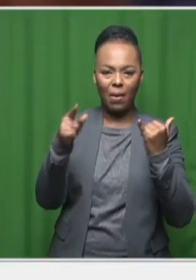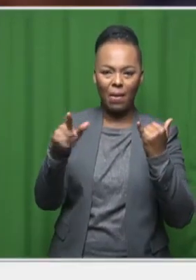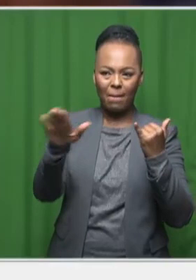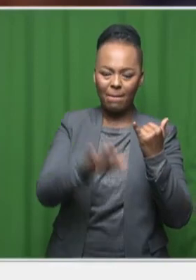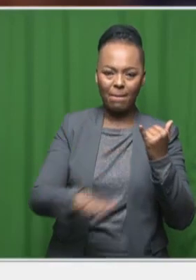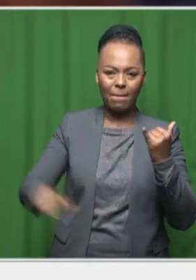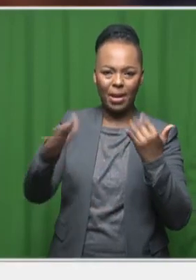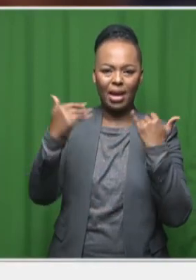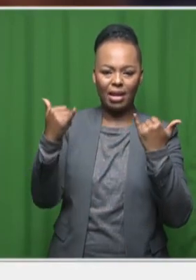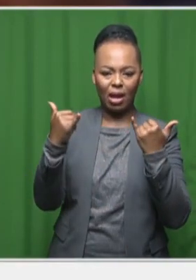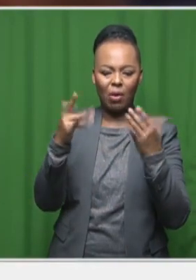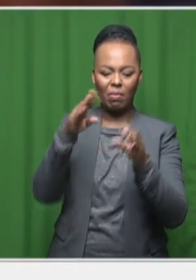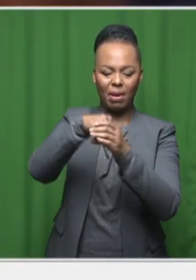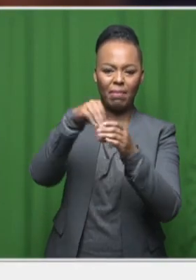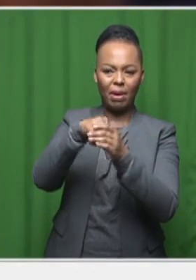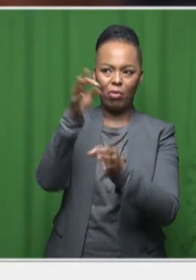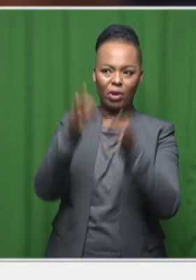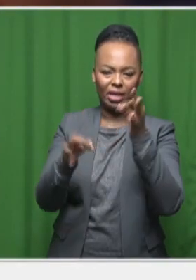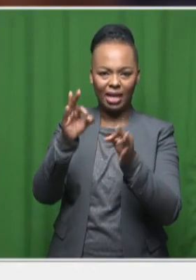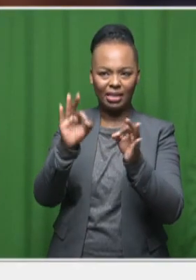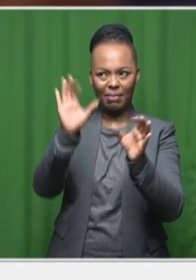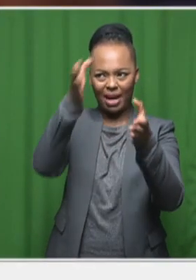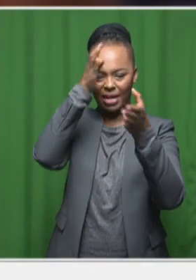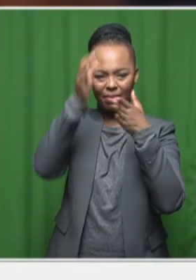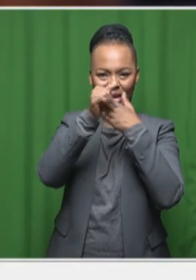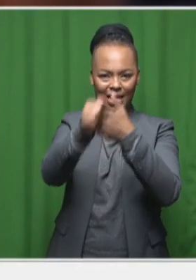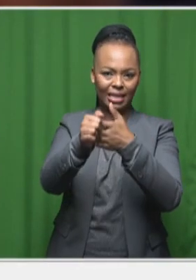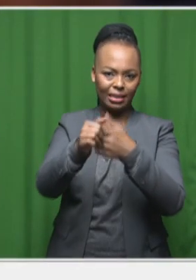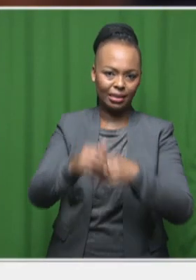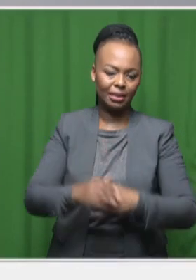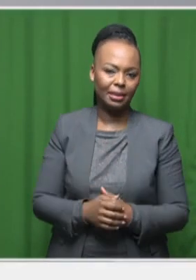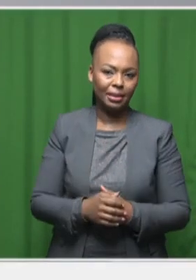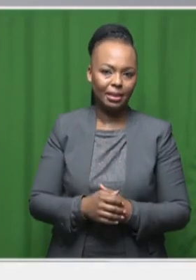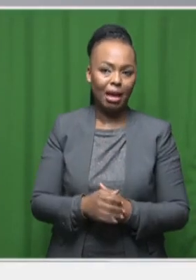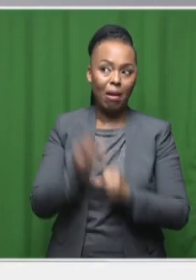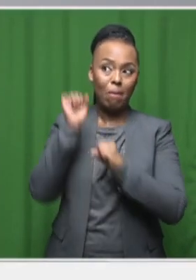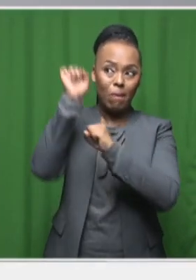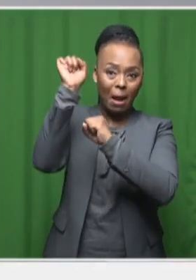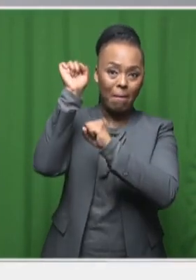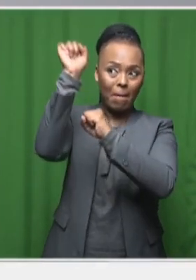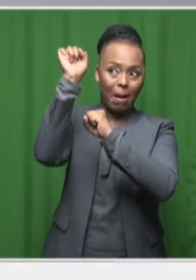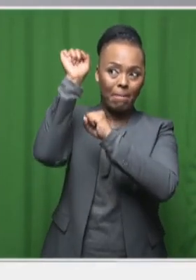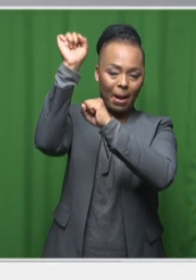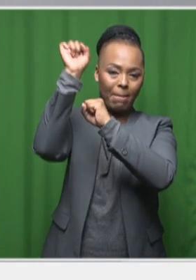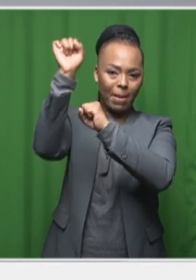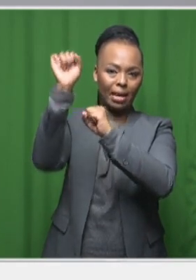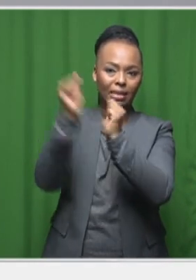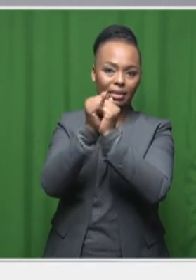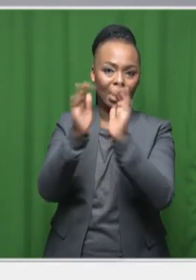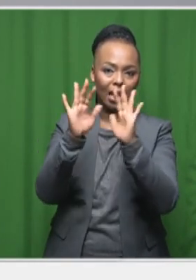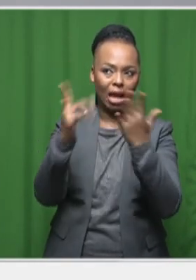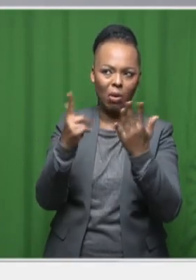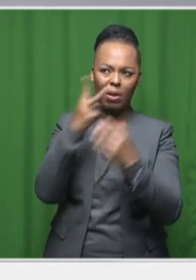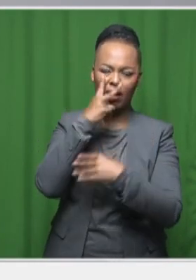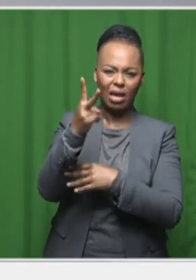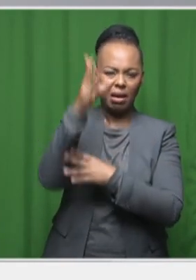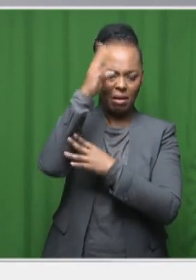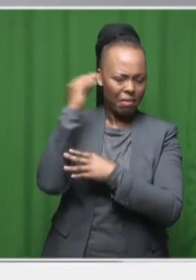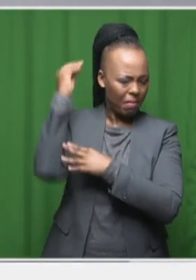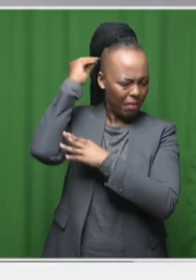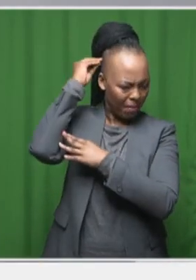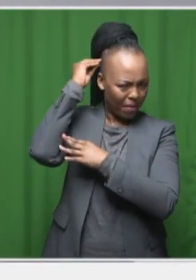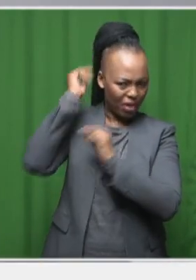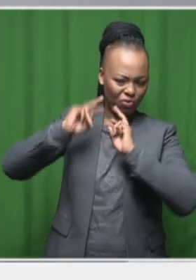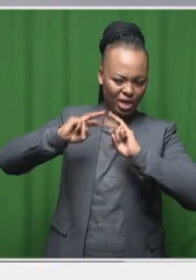the political and academic elite. The project really started by realizing, in the process of doing research